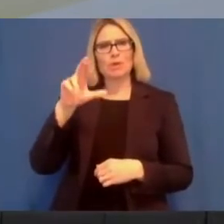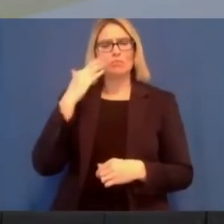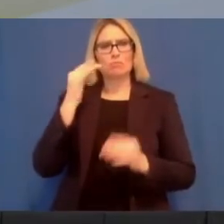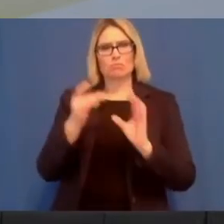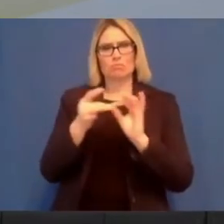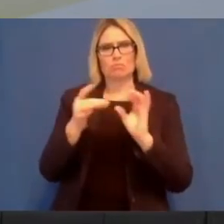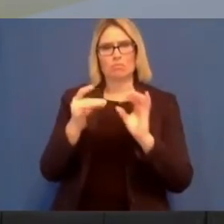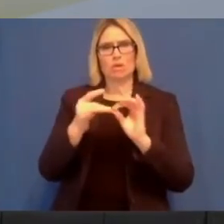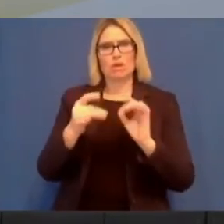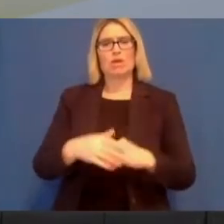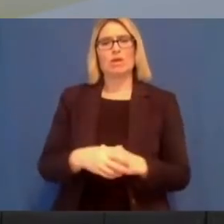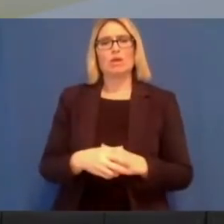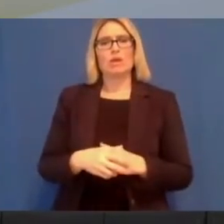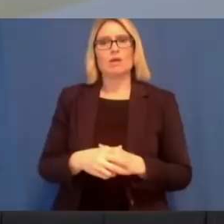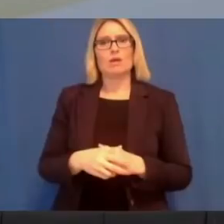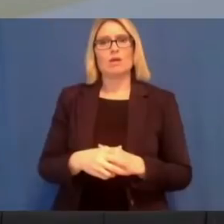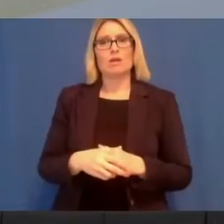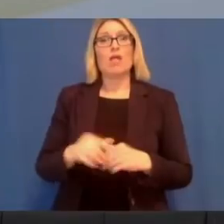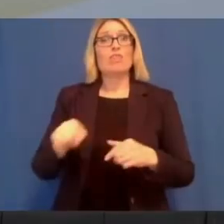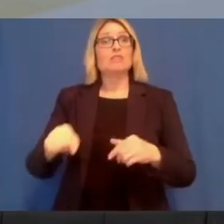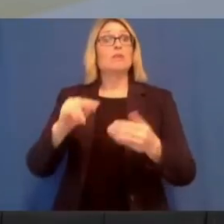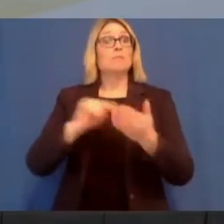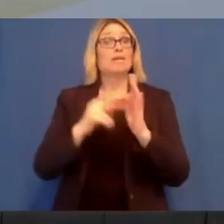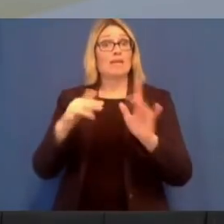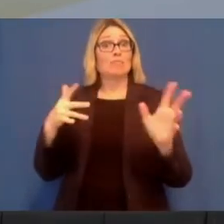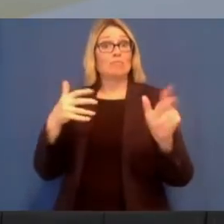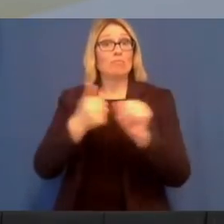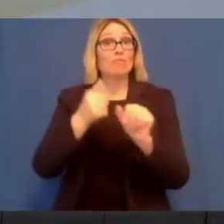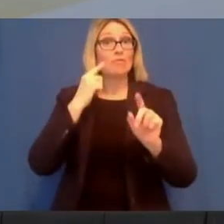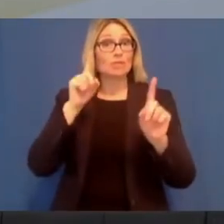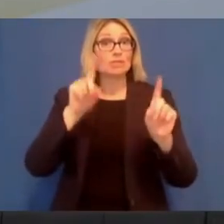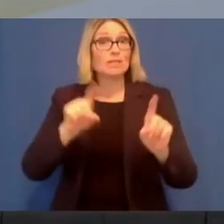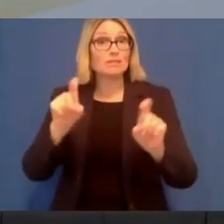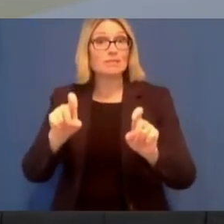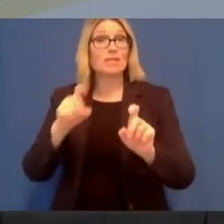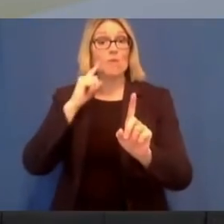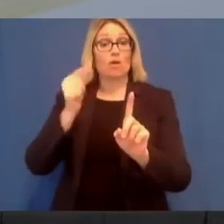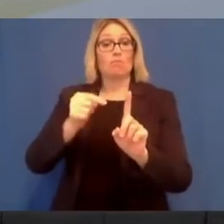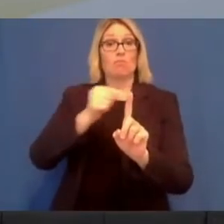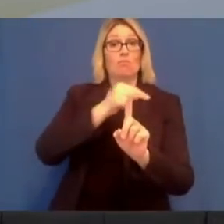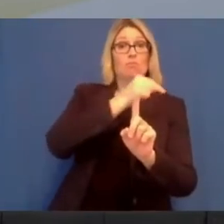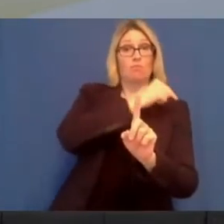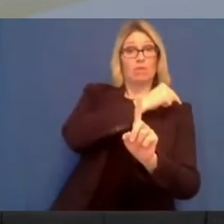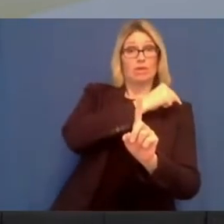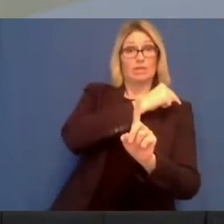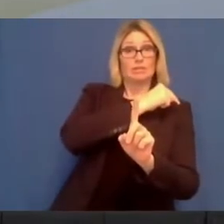this is a chance to kind of get caught up on testing and to do the contact tracing, but I'm wondering,